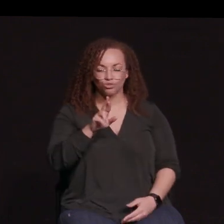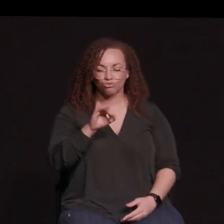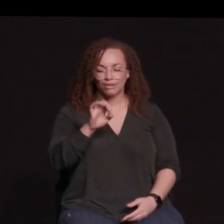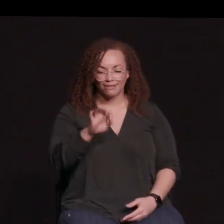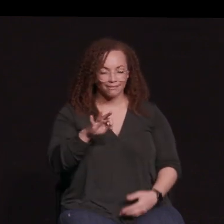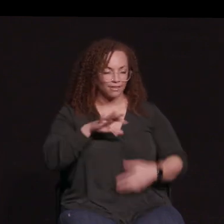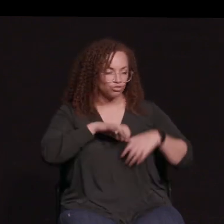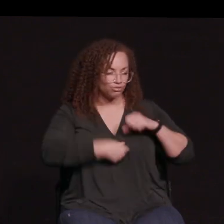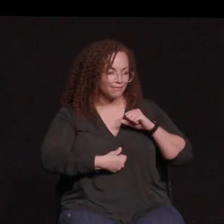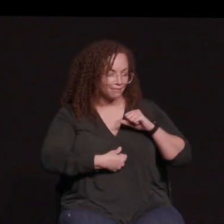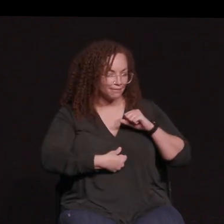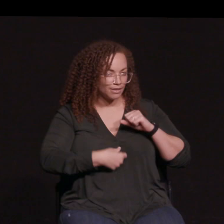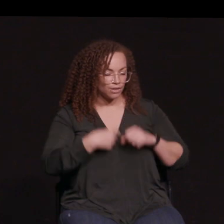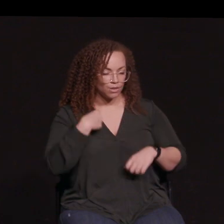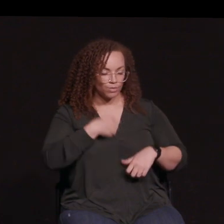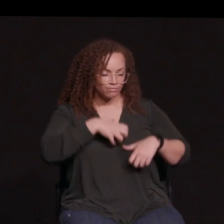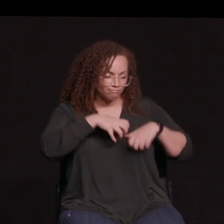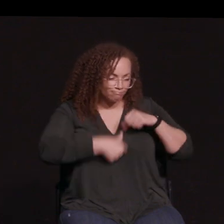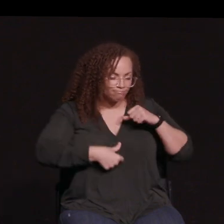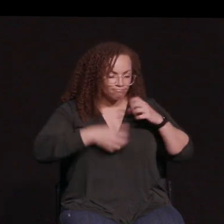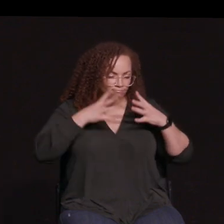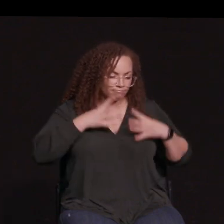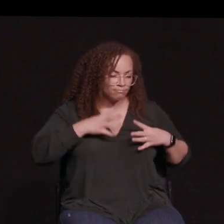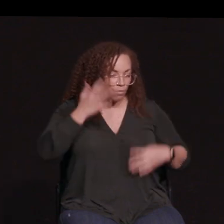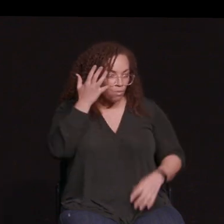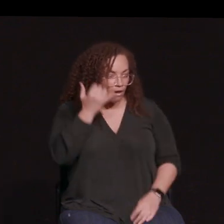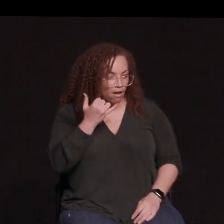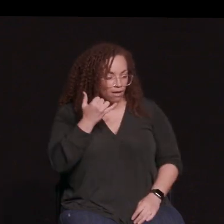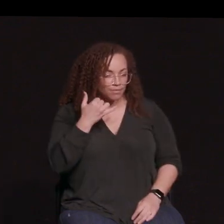We grieve because we care.